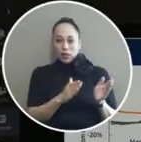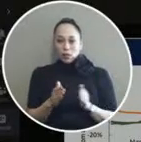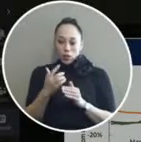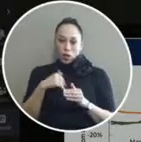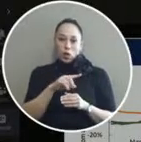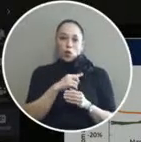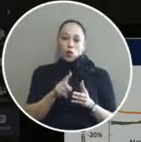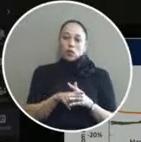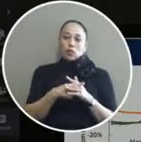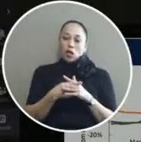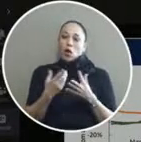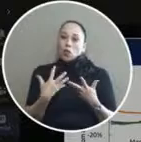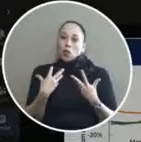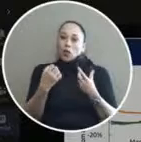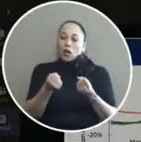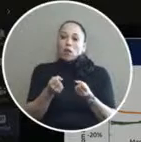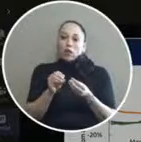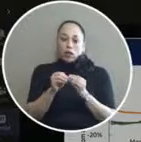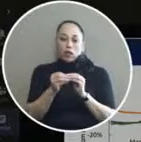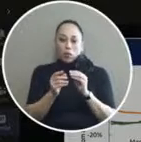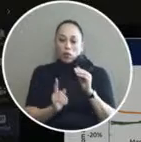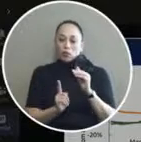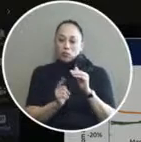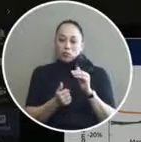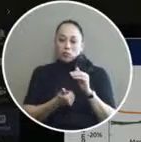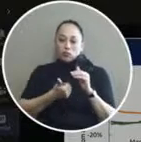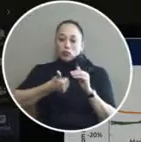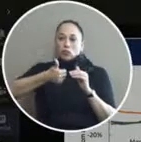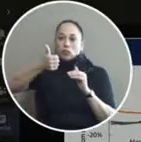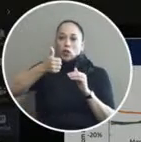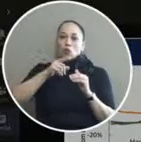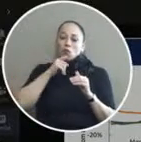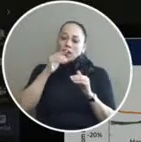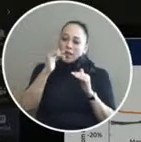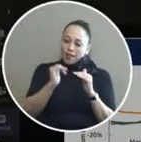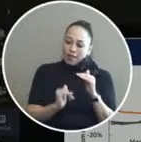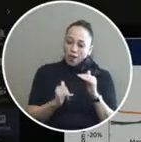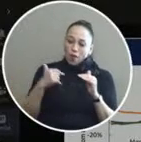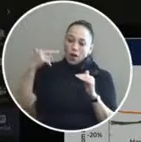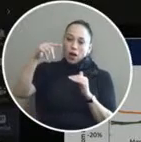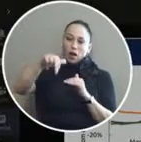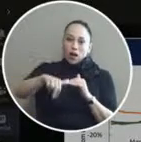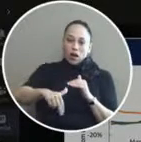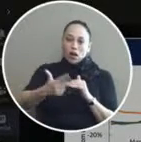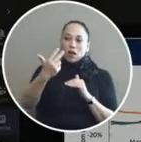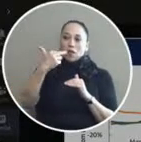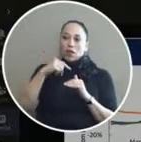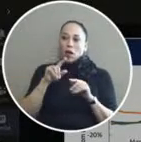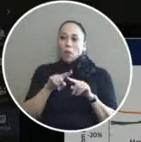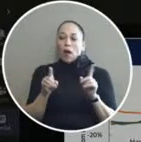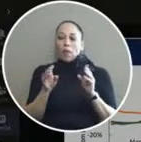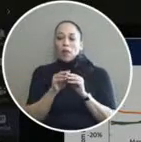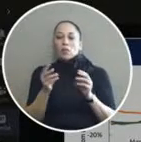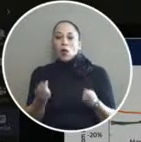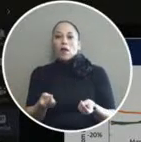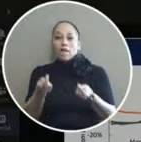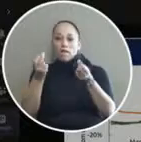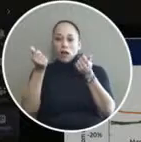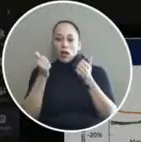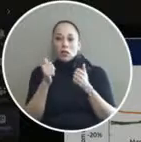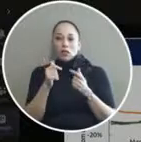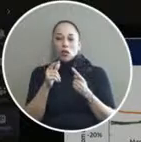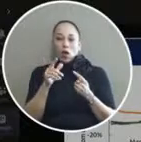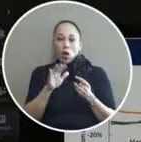are starting to see recovery in the numbers. Pretty low on the pedestrian side, pretty slow on the pedestrian side, but much more rapidly on